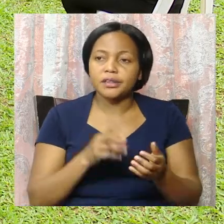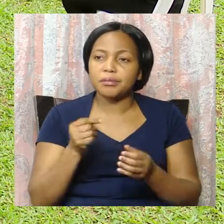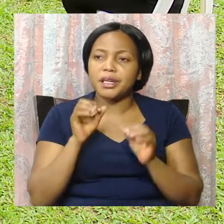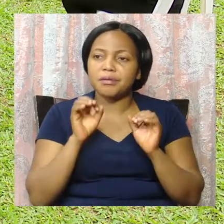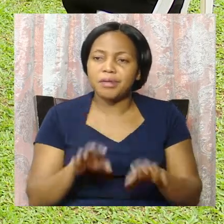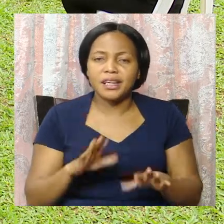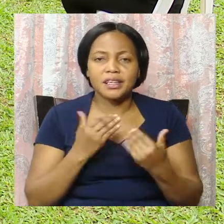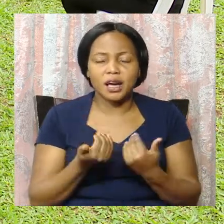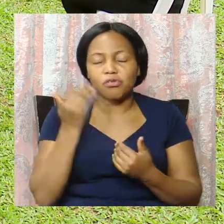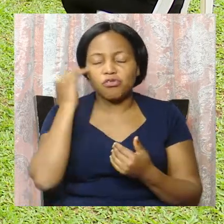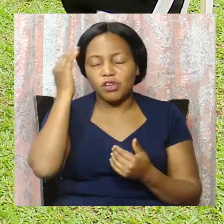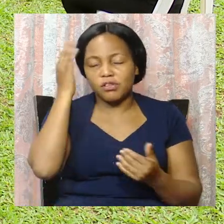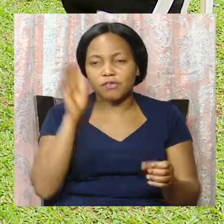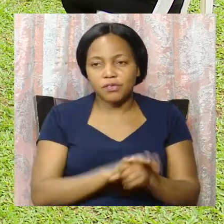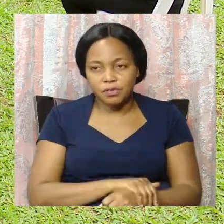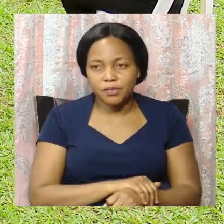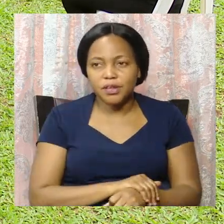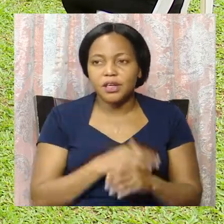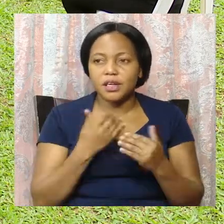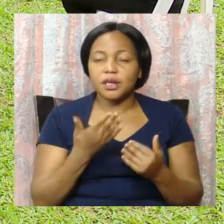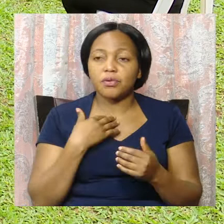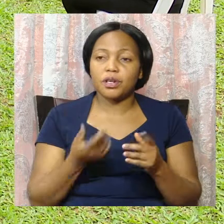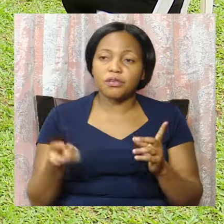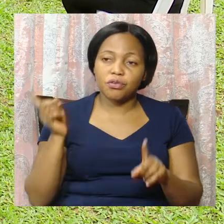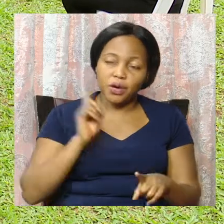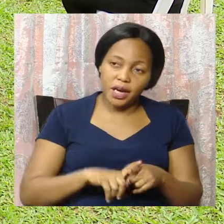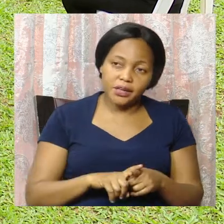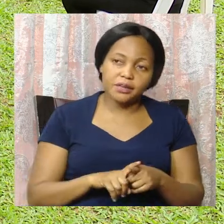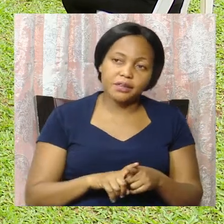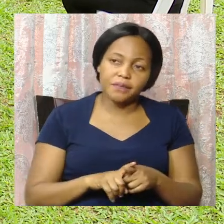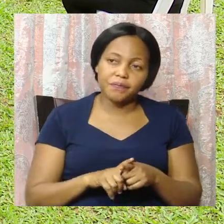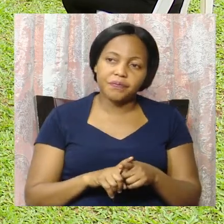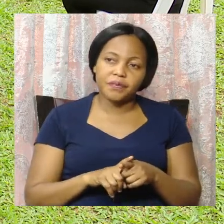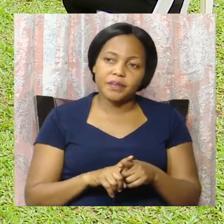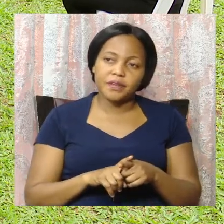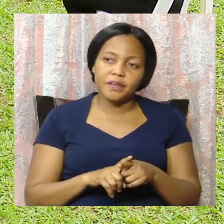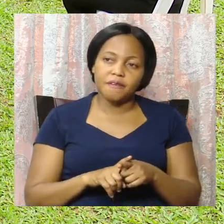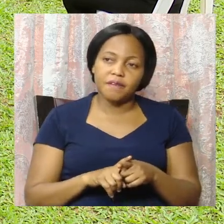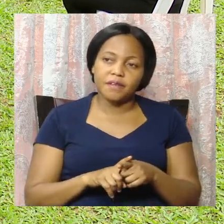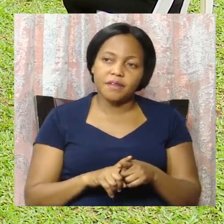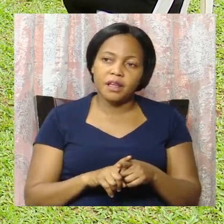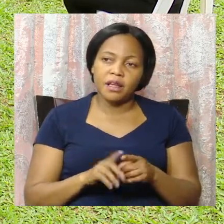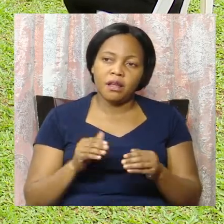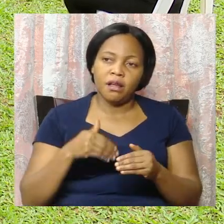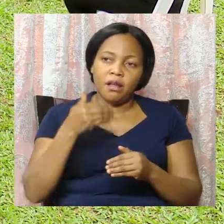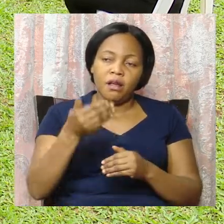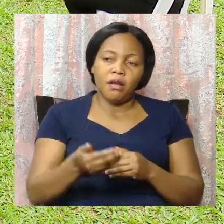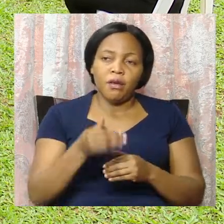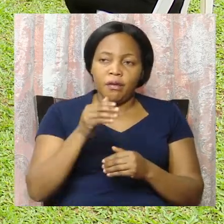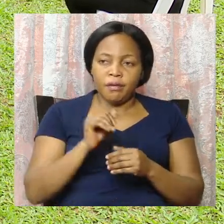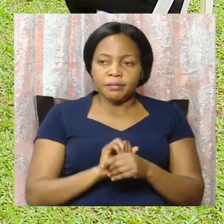to get money. Thank you very much, Tiara. You want to add to that point or a new point altogether? He's adding, then we'll